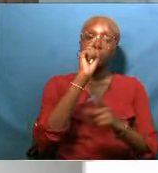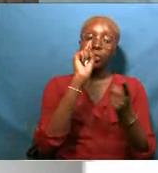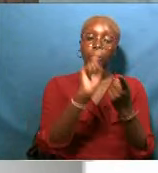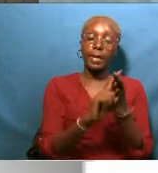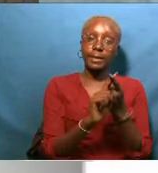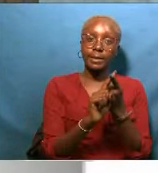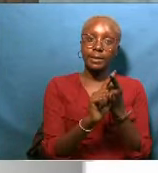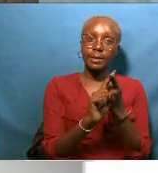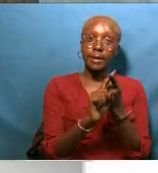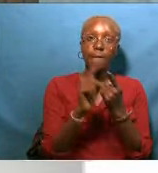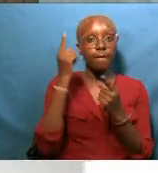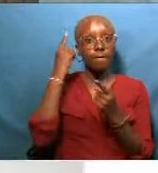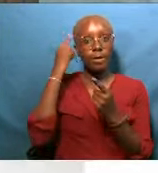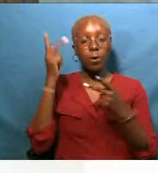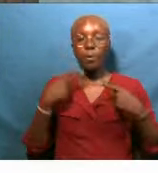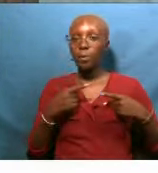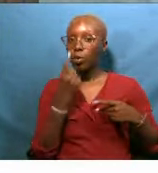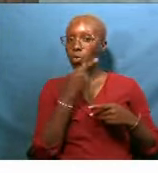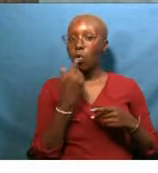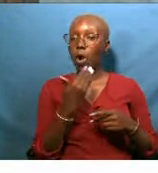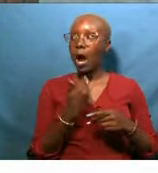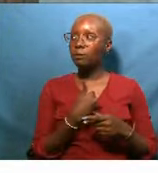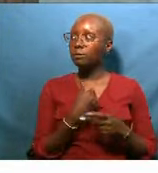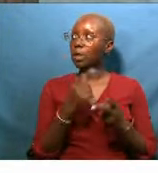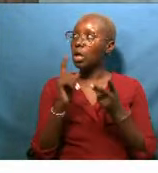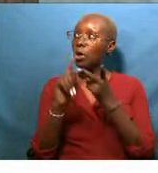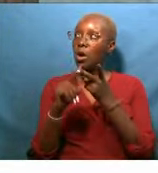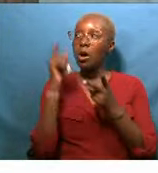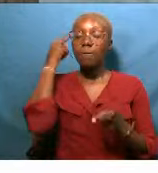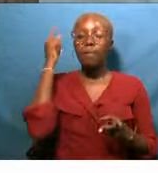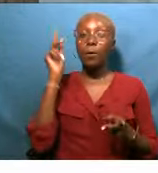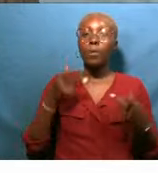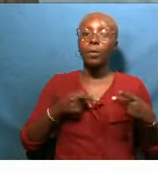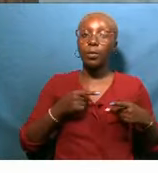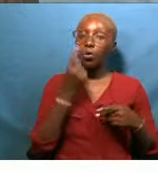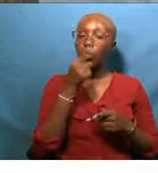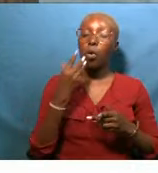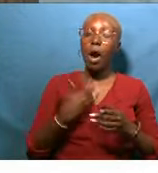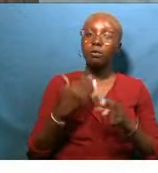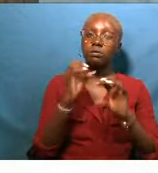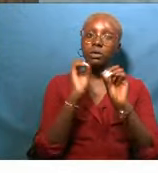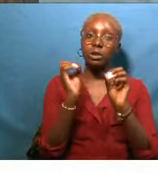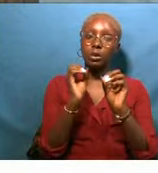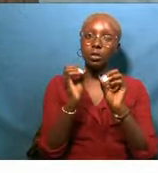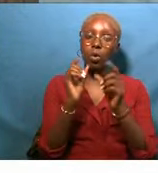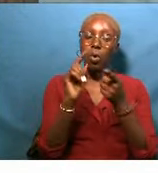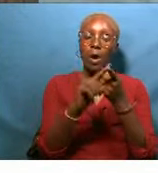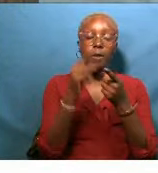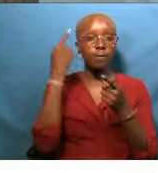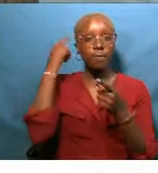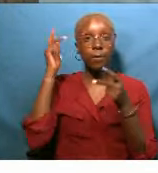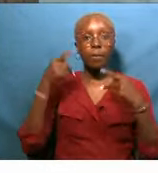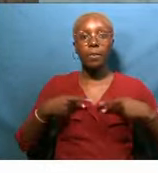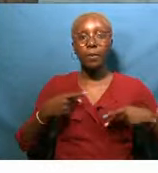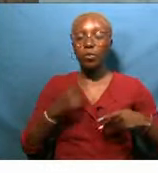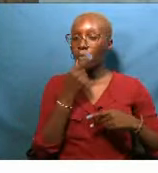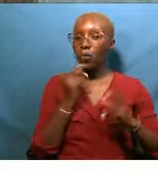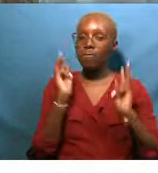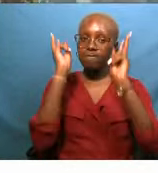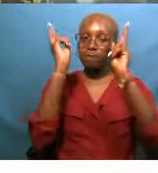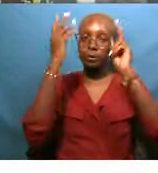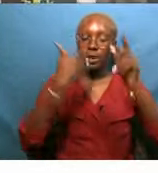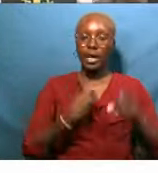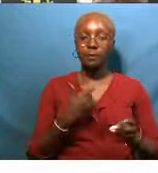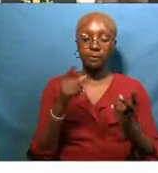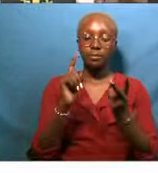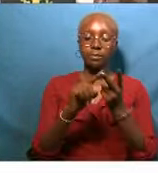haves and another of the have-nots." One of those who are feeling victorious and vindicated, some who